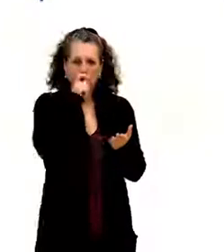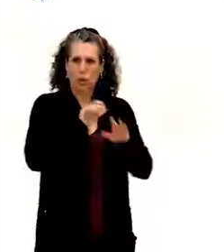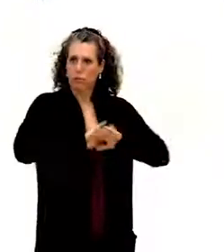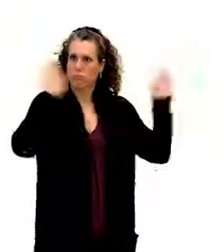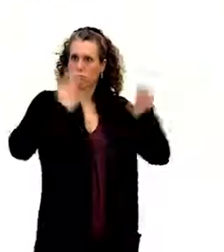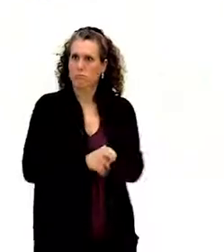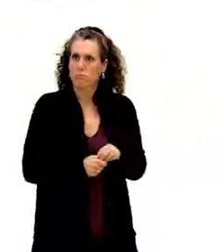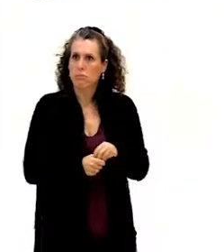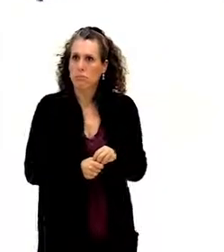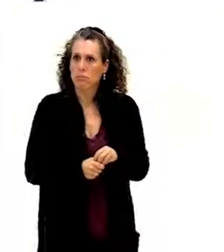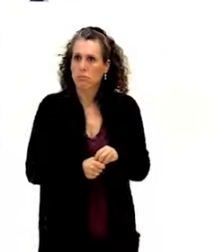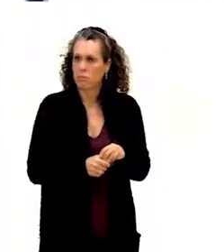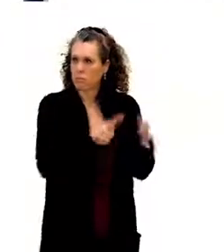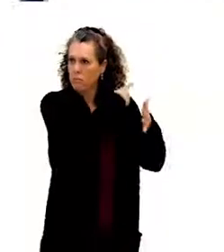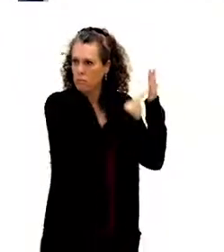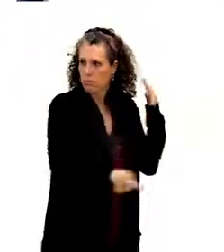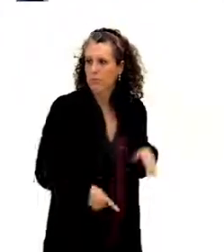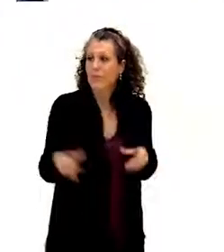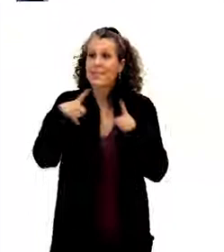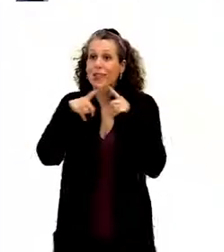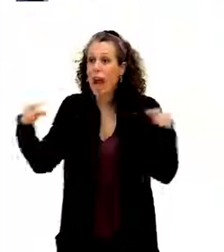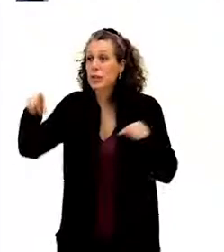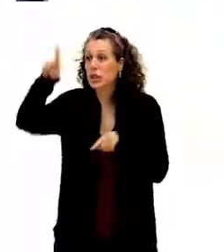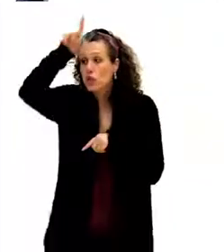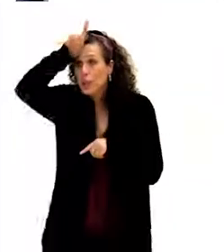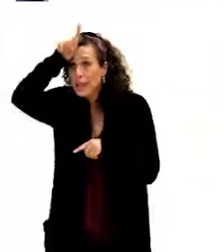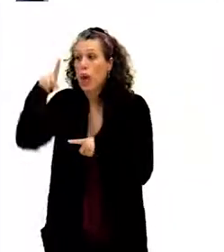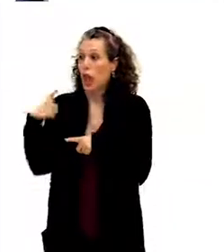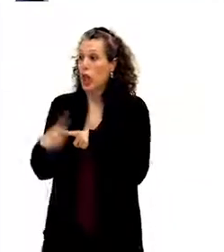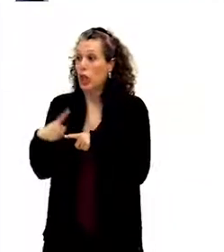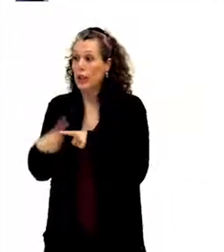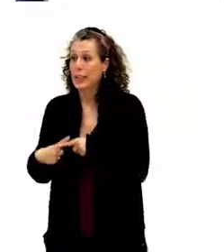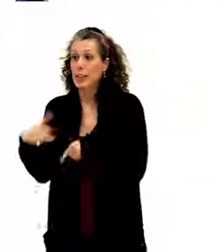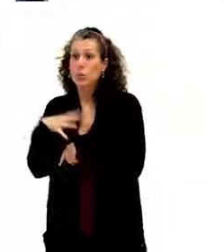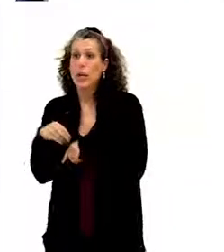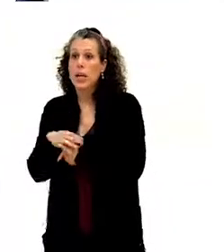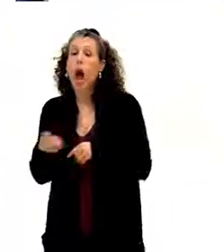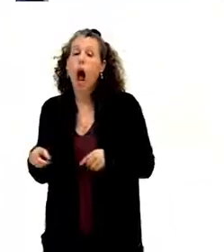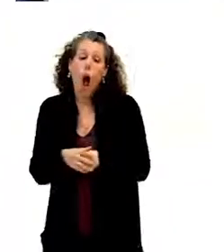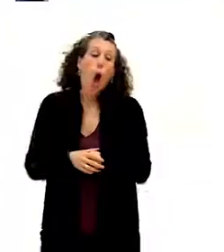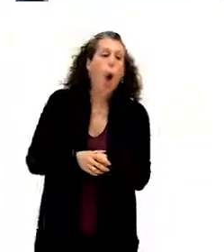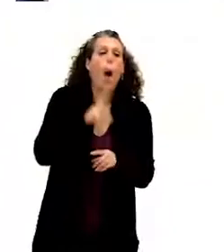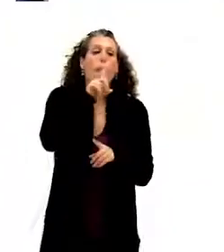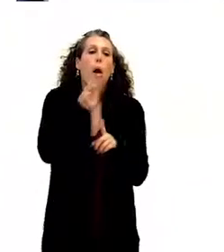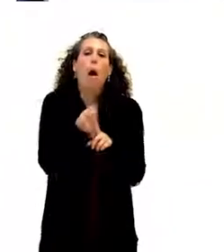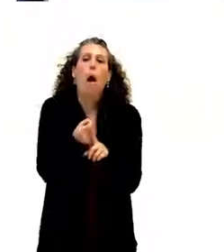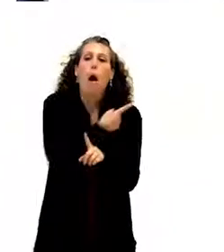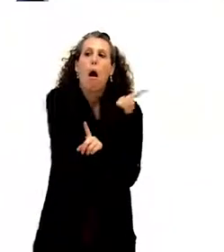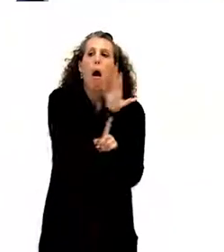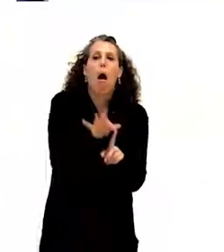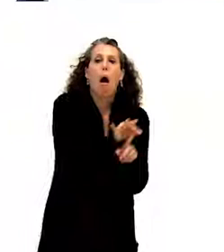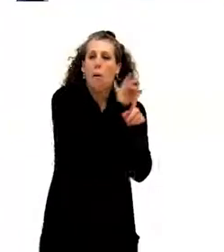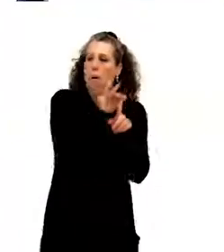service. Cyprus, Germany, Greece, and Sweden allow for exception for partial